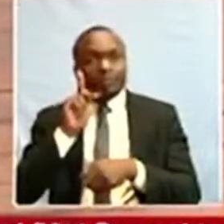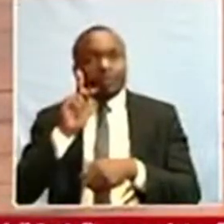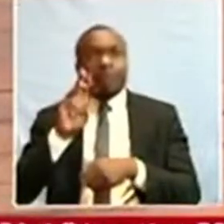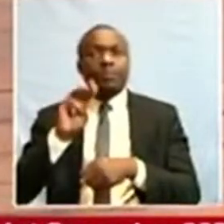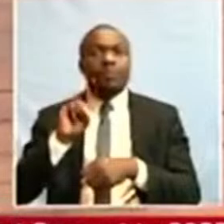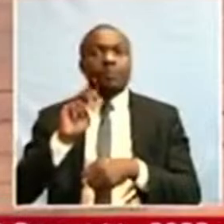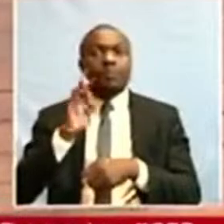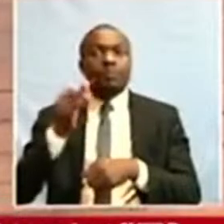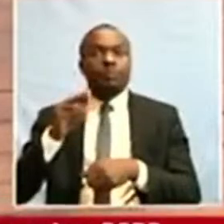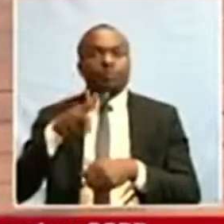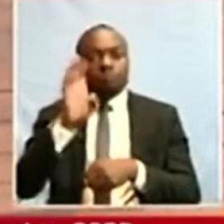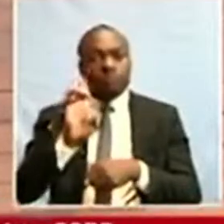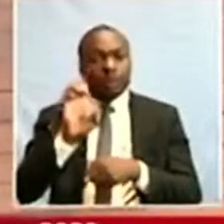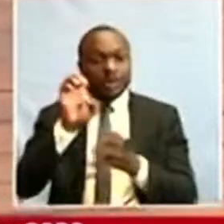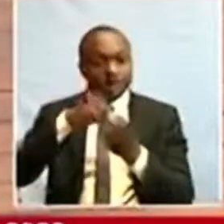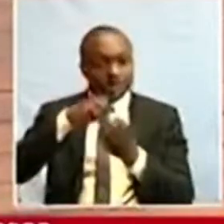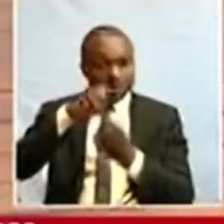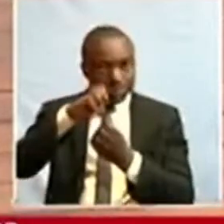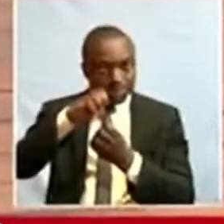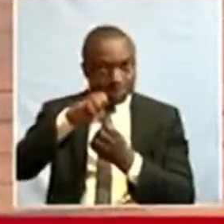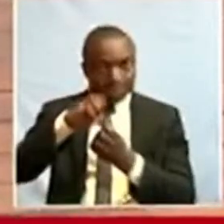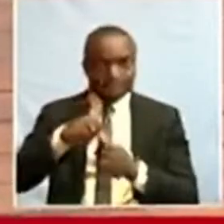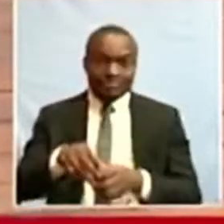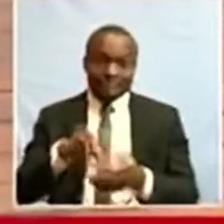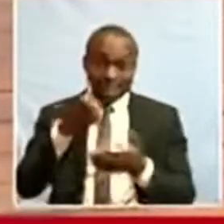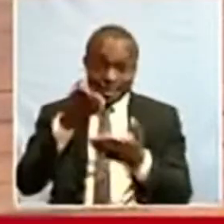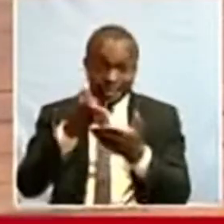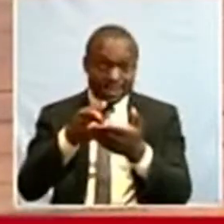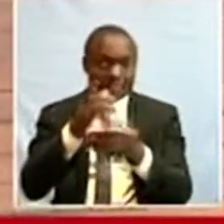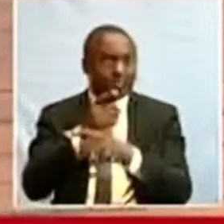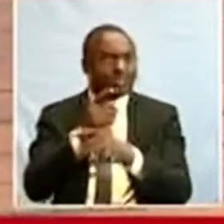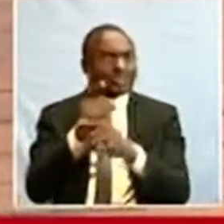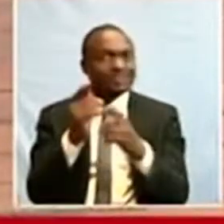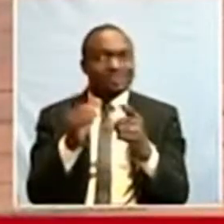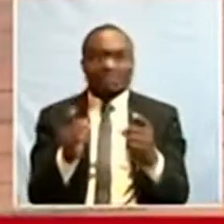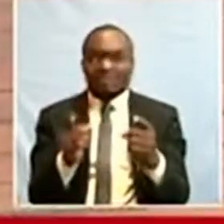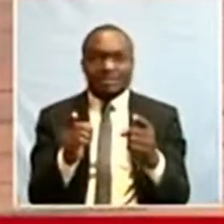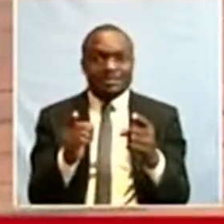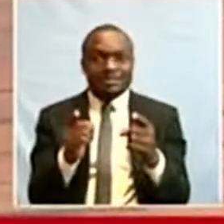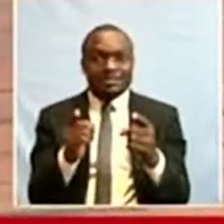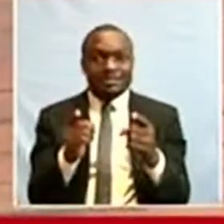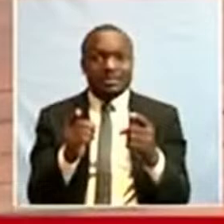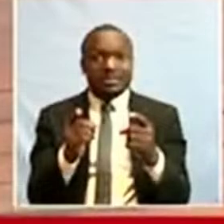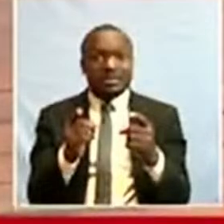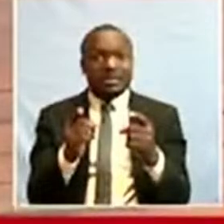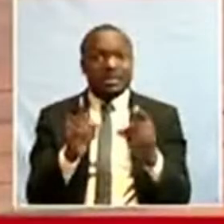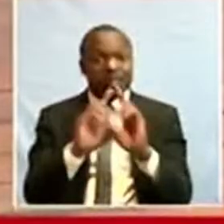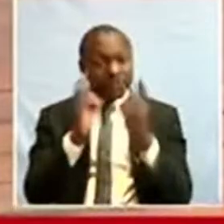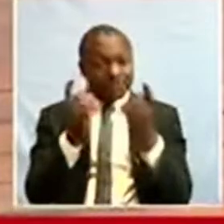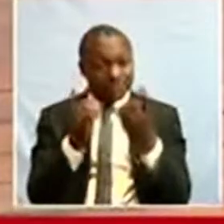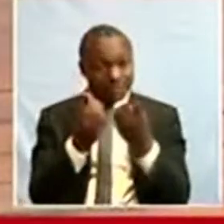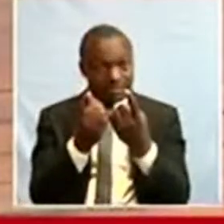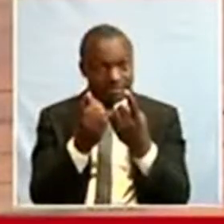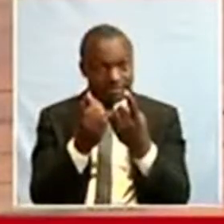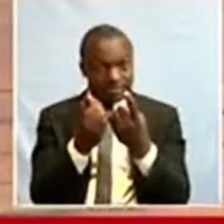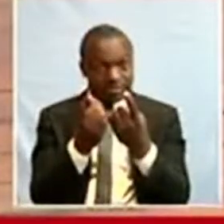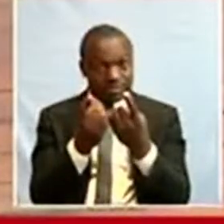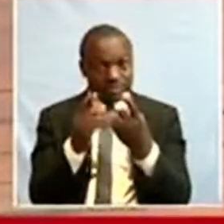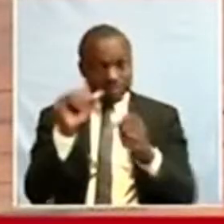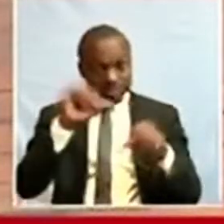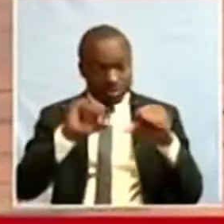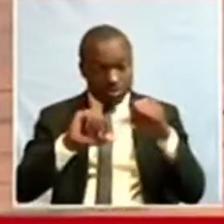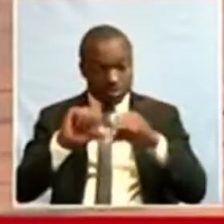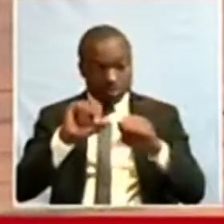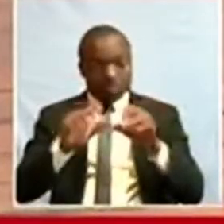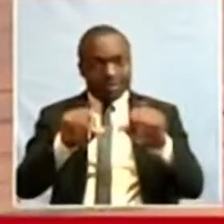Mufumbwe, Solwezi. And this was just a sample by the Auditor General.